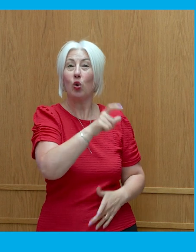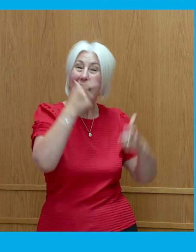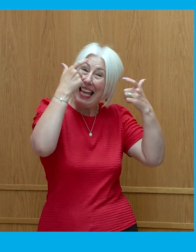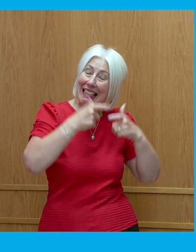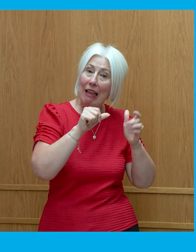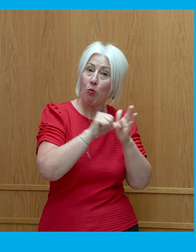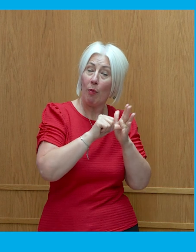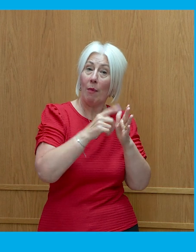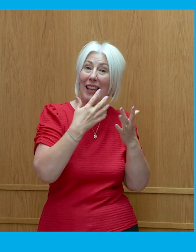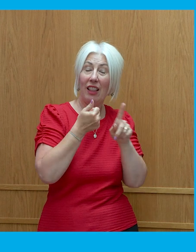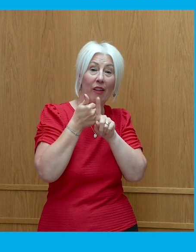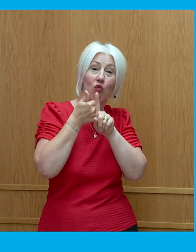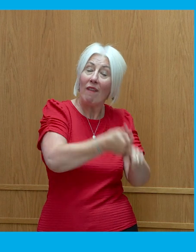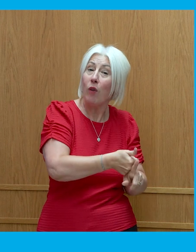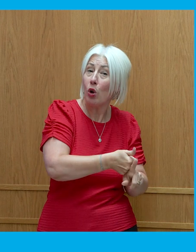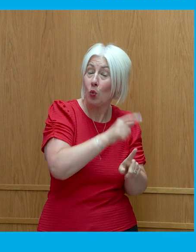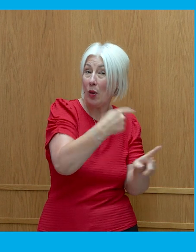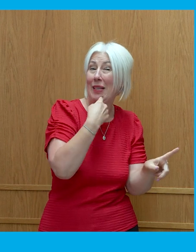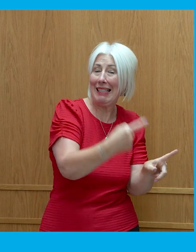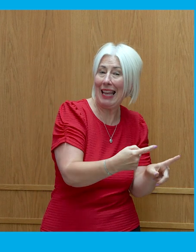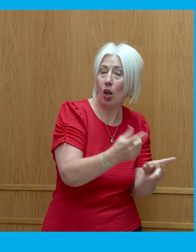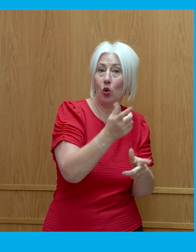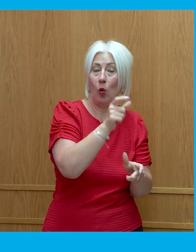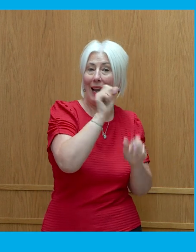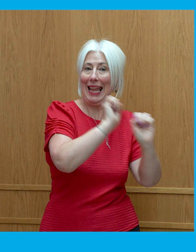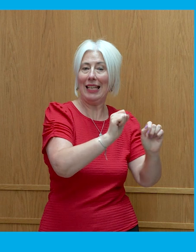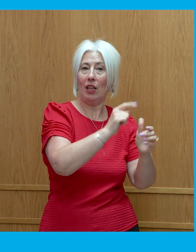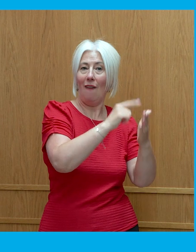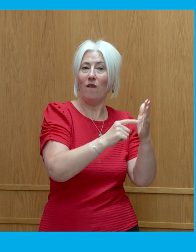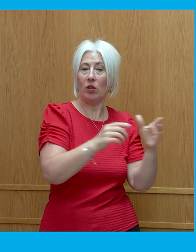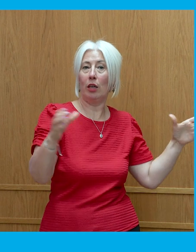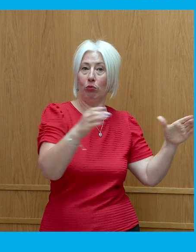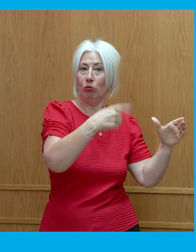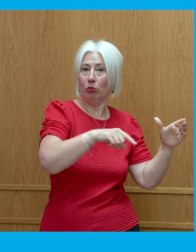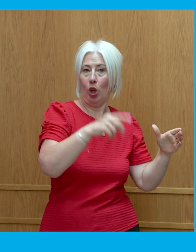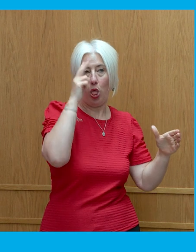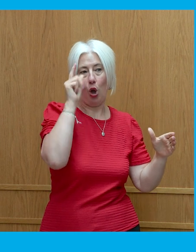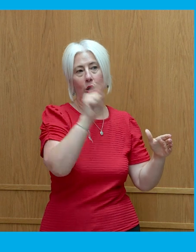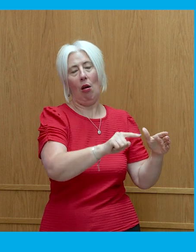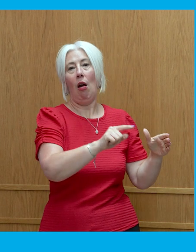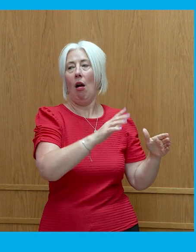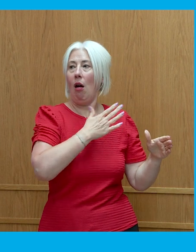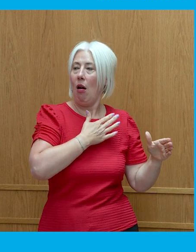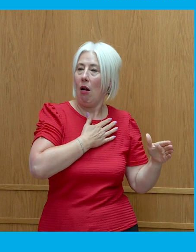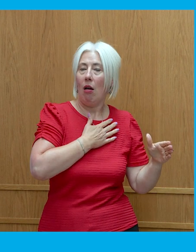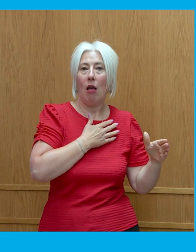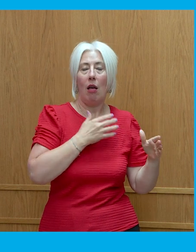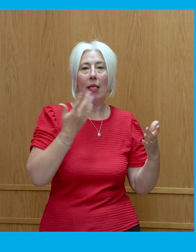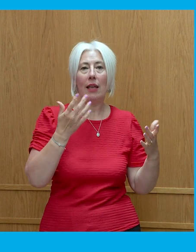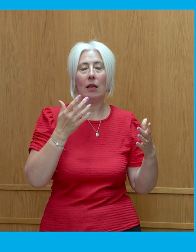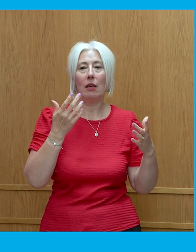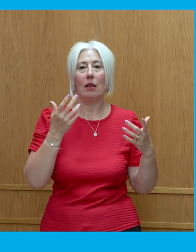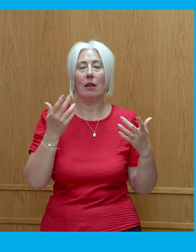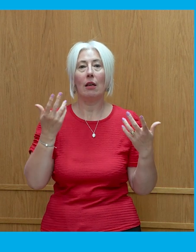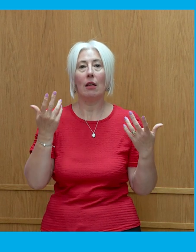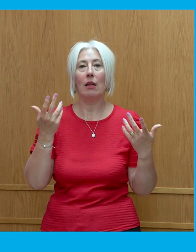helped reinforce. So basically, his voter base started to look at him like voters in other countries would look at